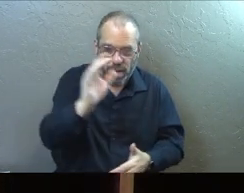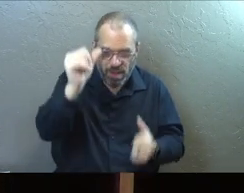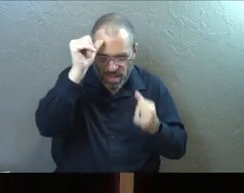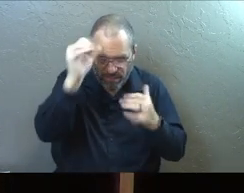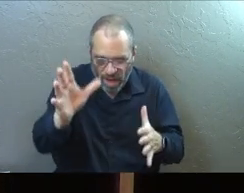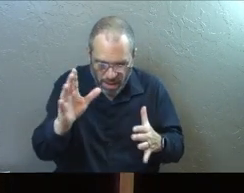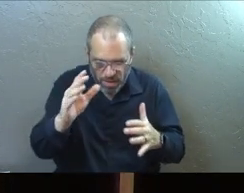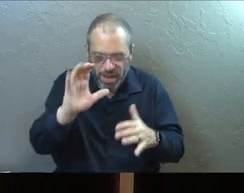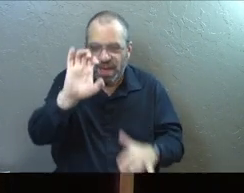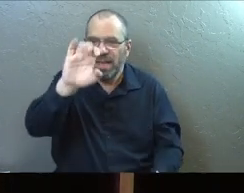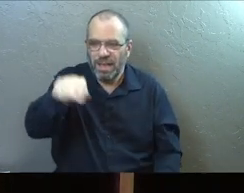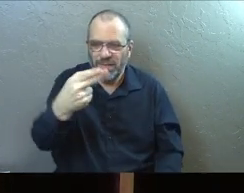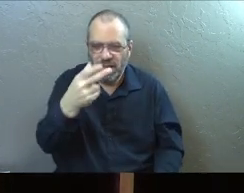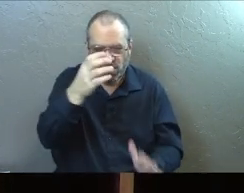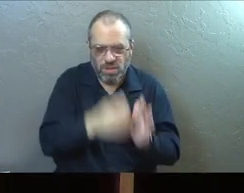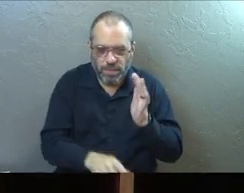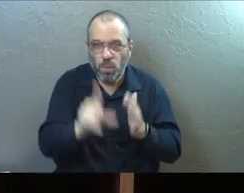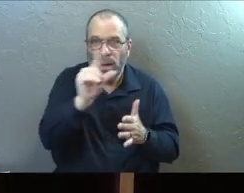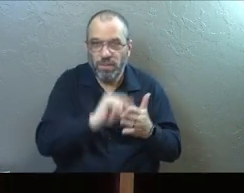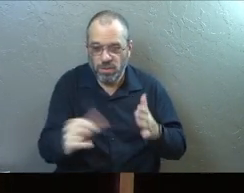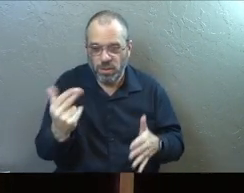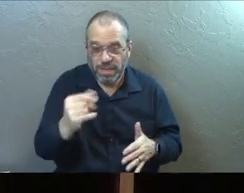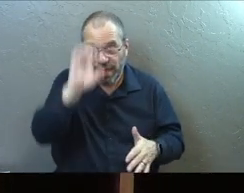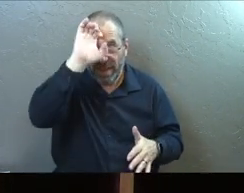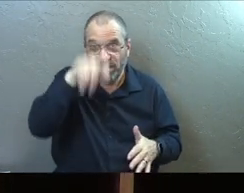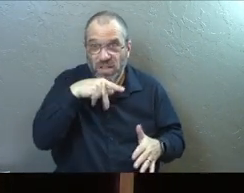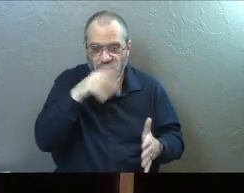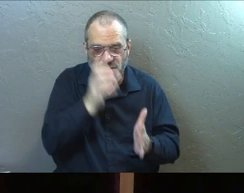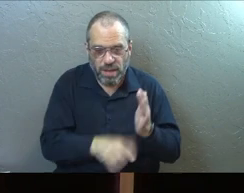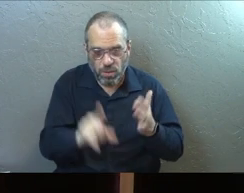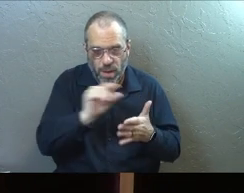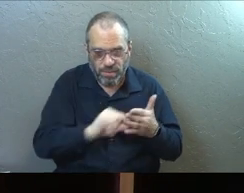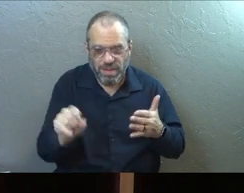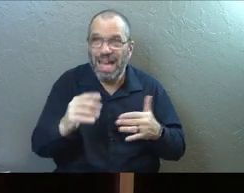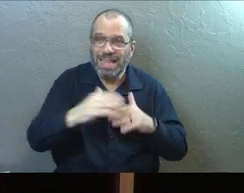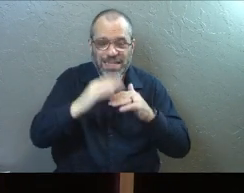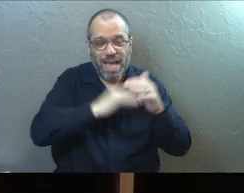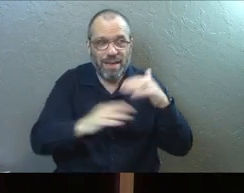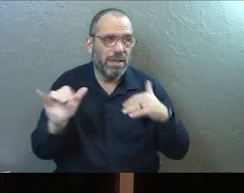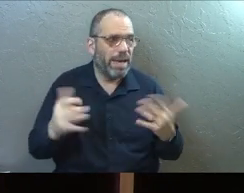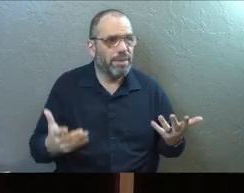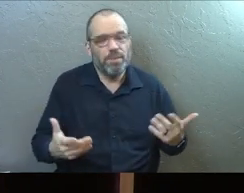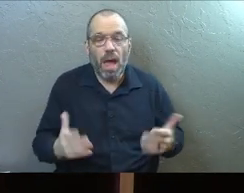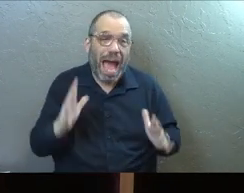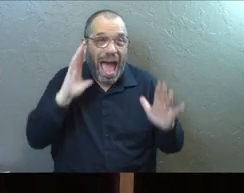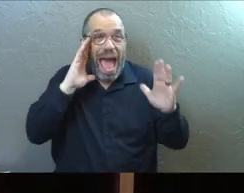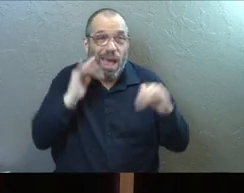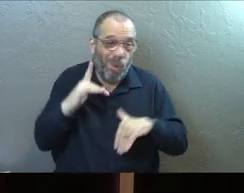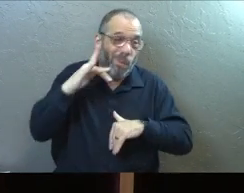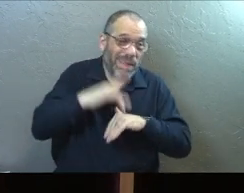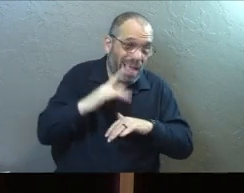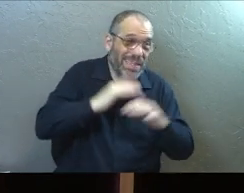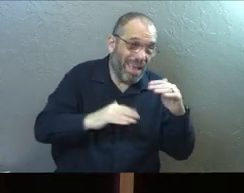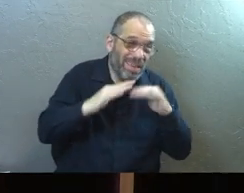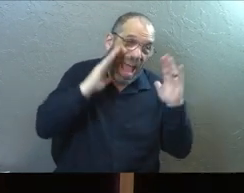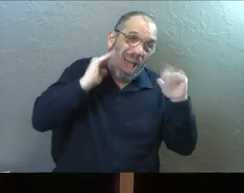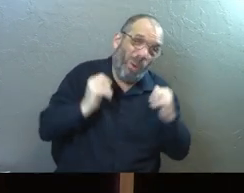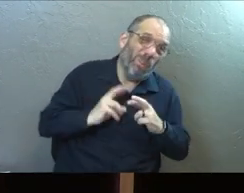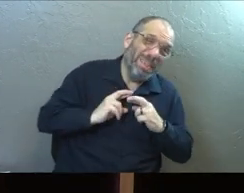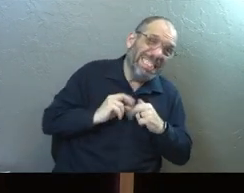him. Ephesians 1:13. Sometimes people talk about heaven and they say things like, I hope I'll go there